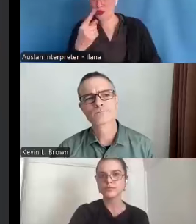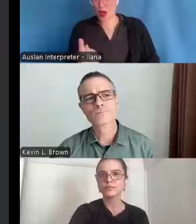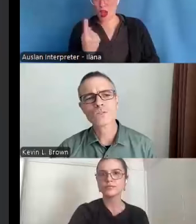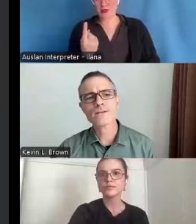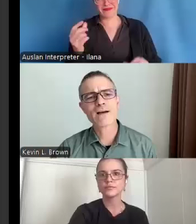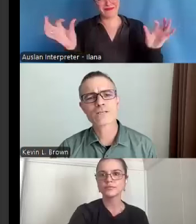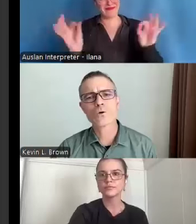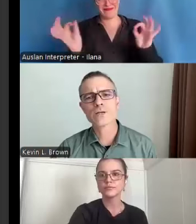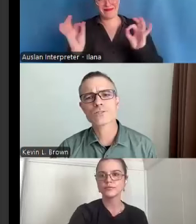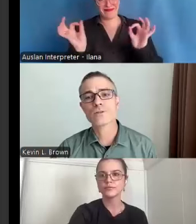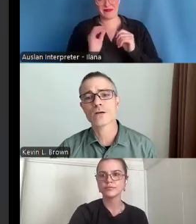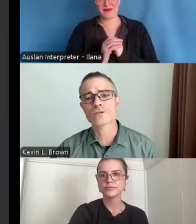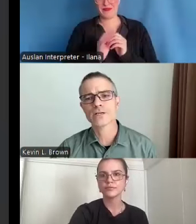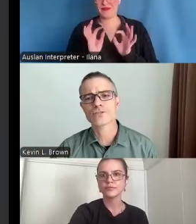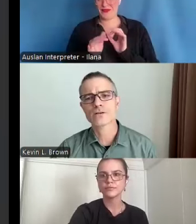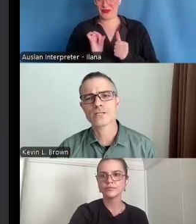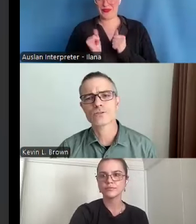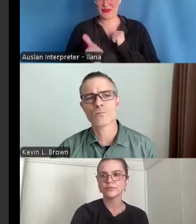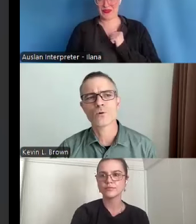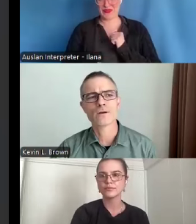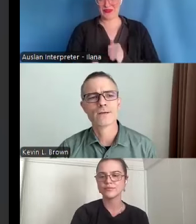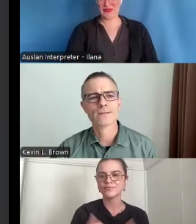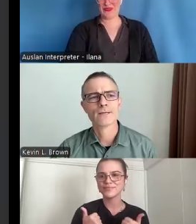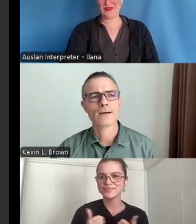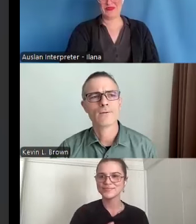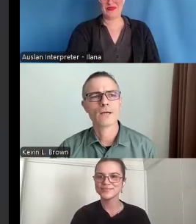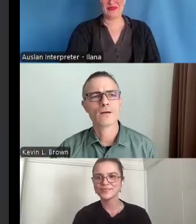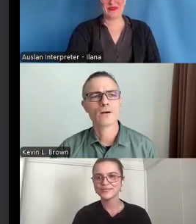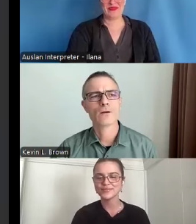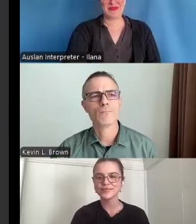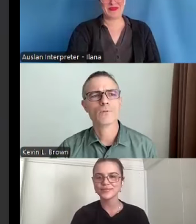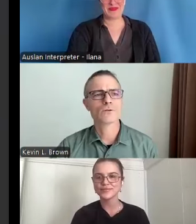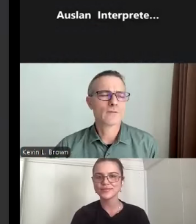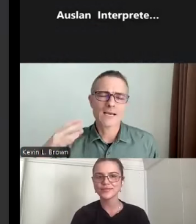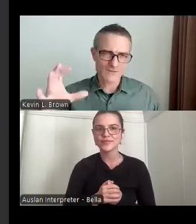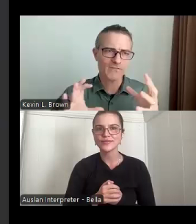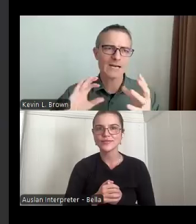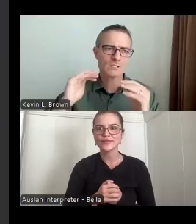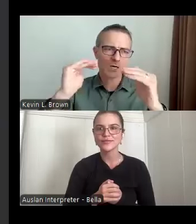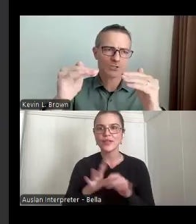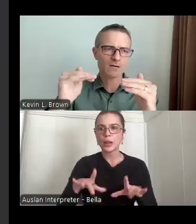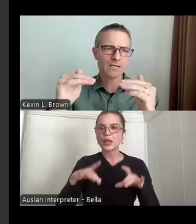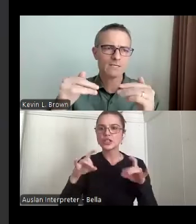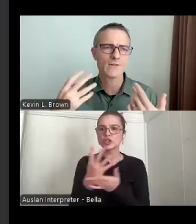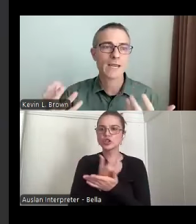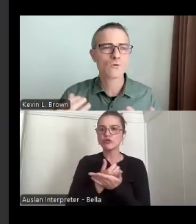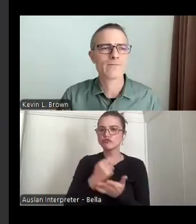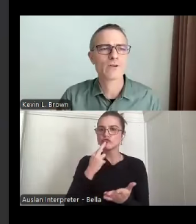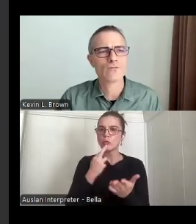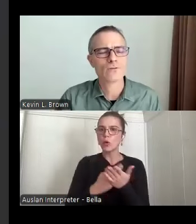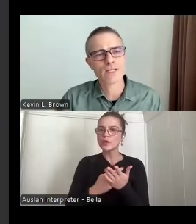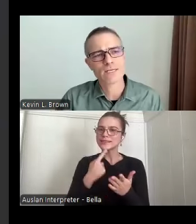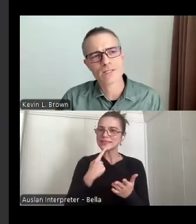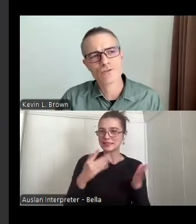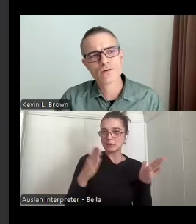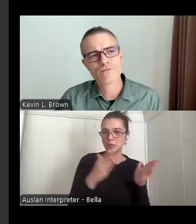In fact, according to the Australian Charities Report, they kind of define small charities of annual revenue